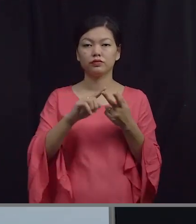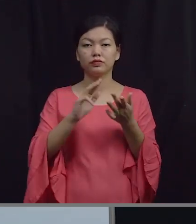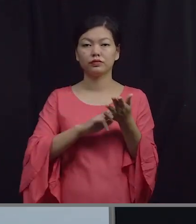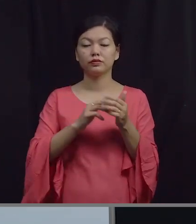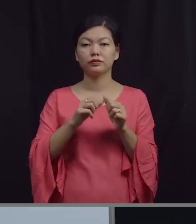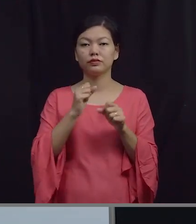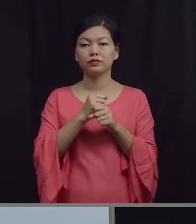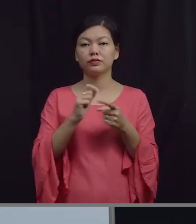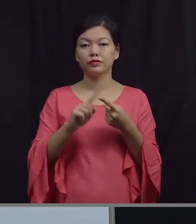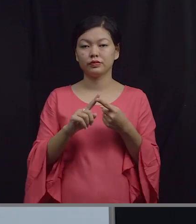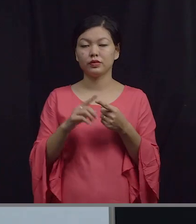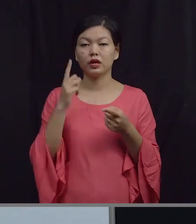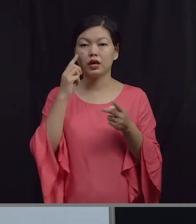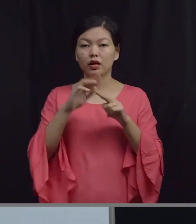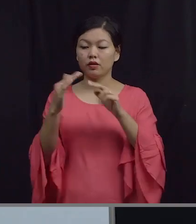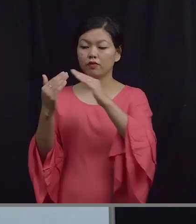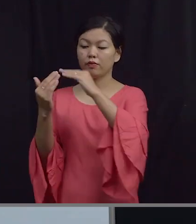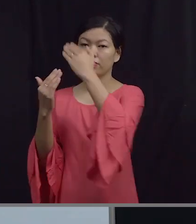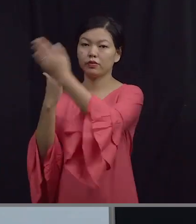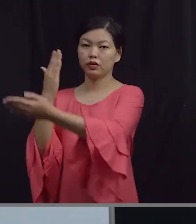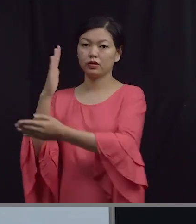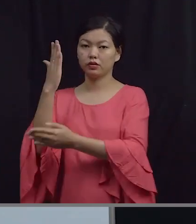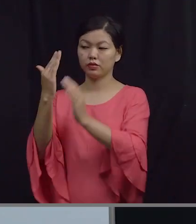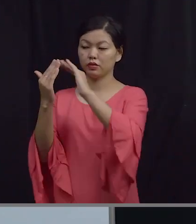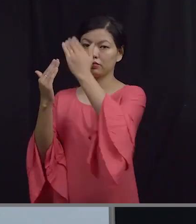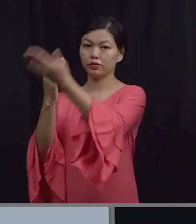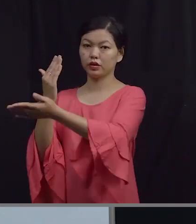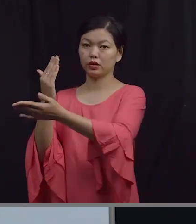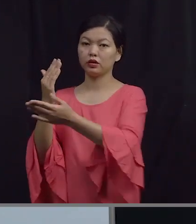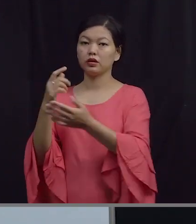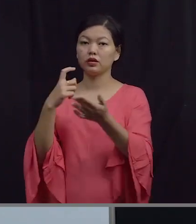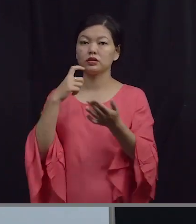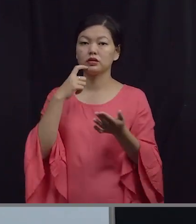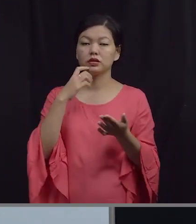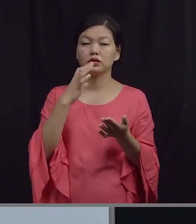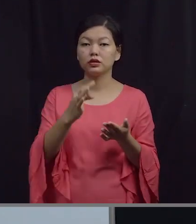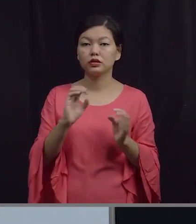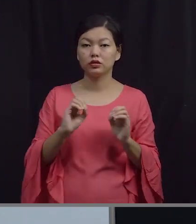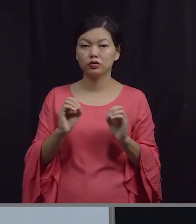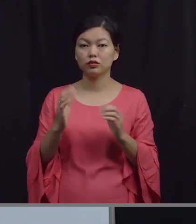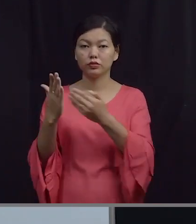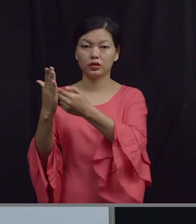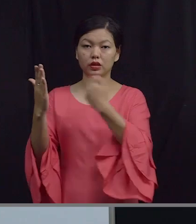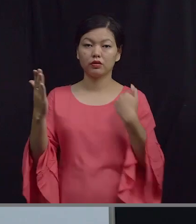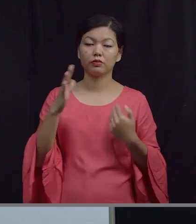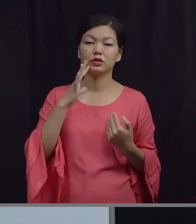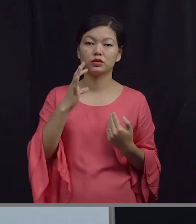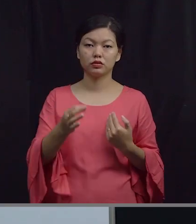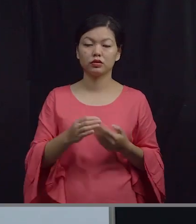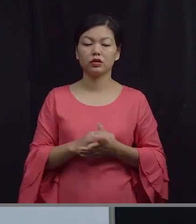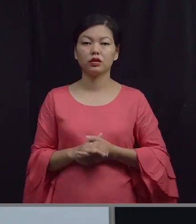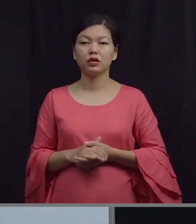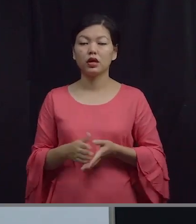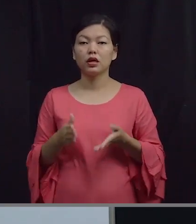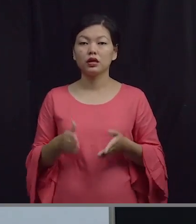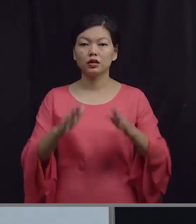front of what? Mirror. So this is real image. Okay. So now we have to find, okay, next part of the question, we have to find the size